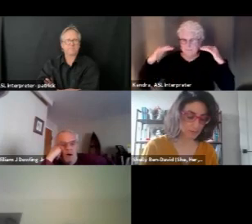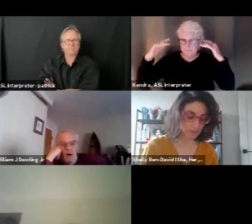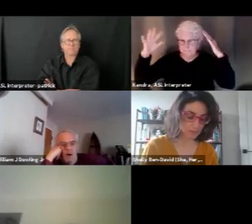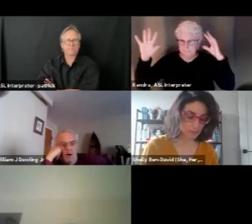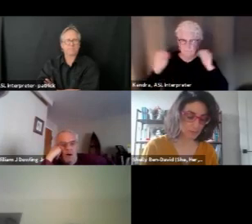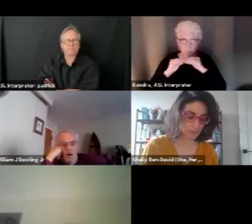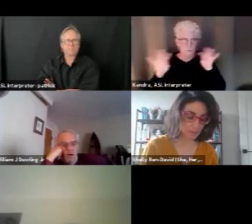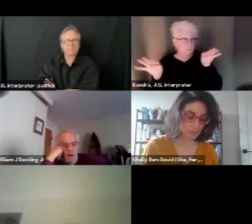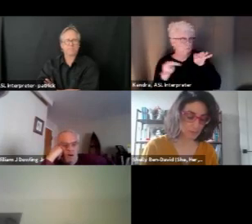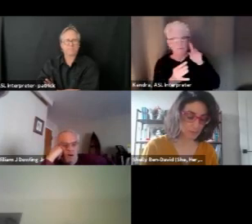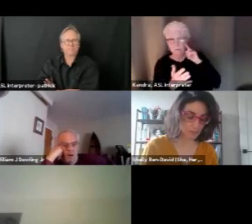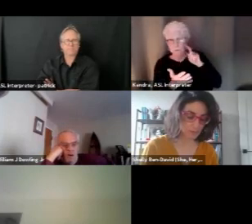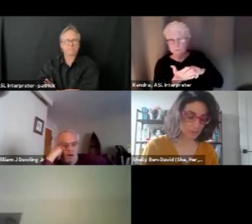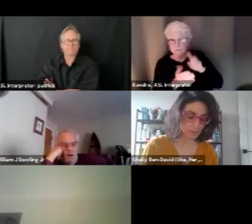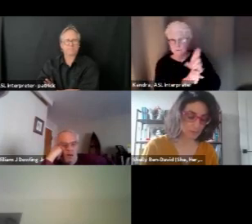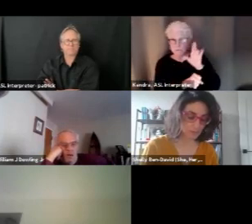today.